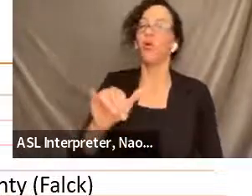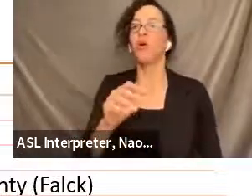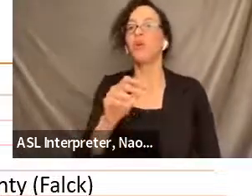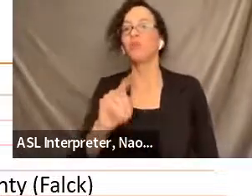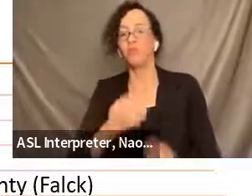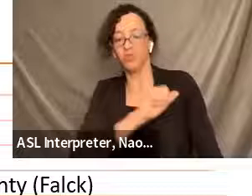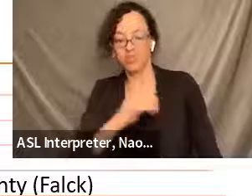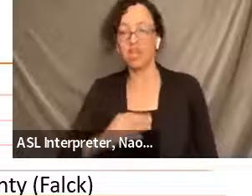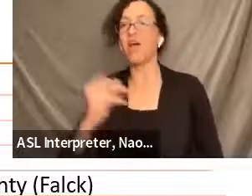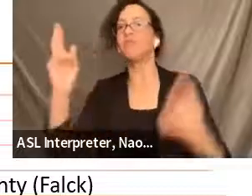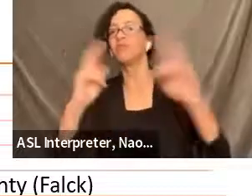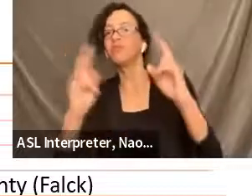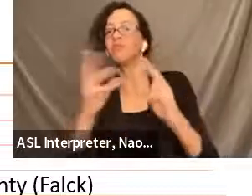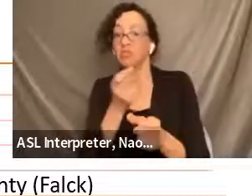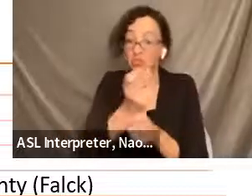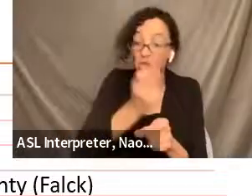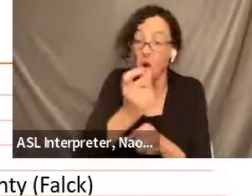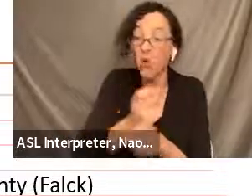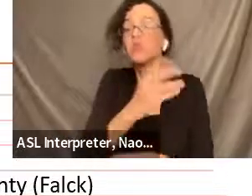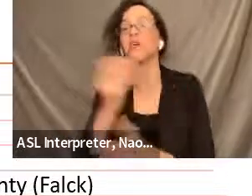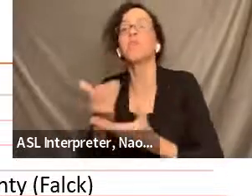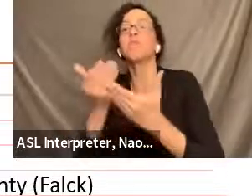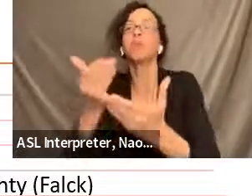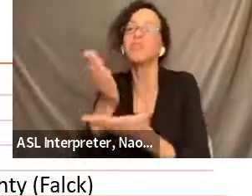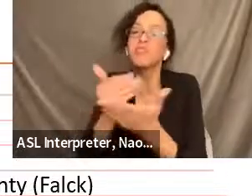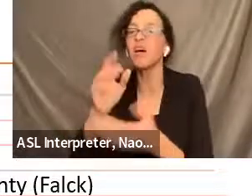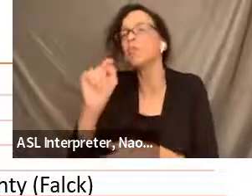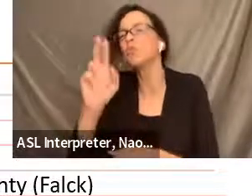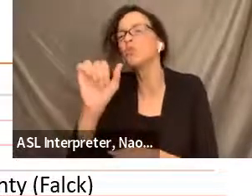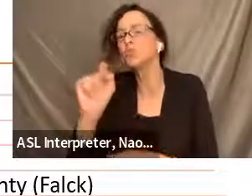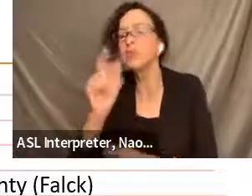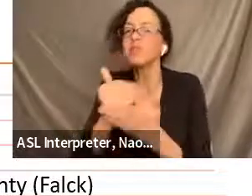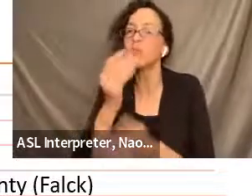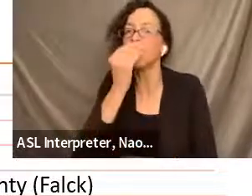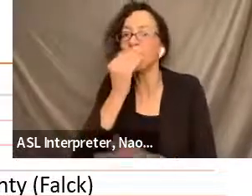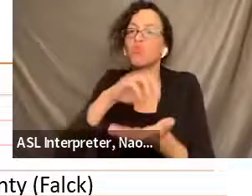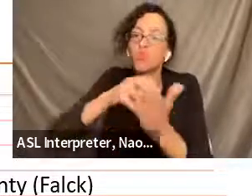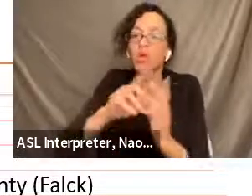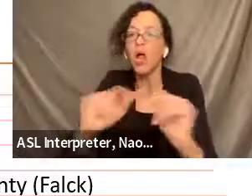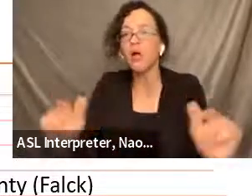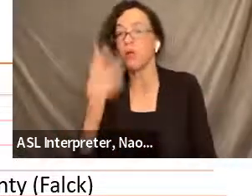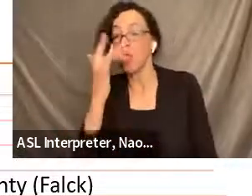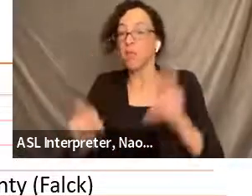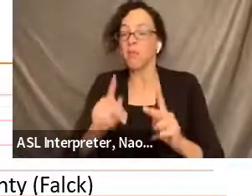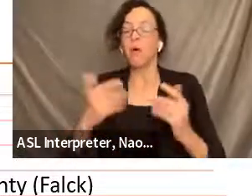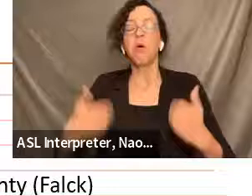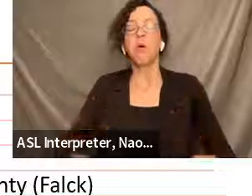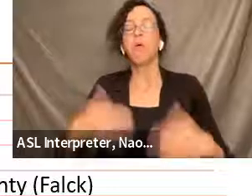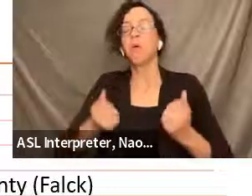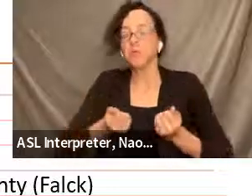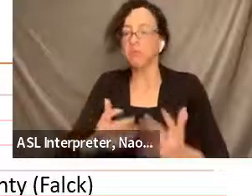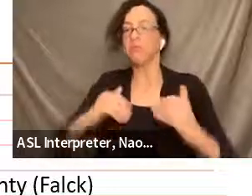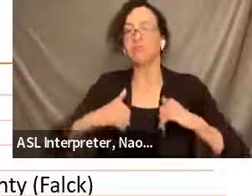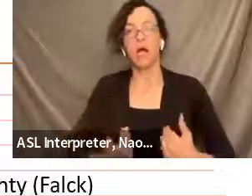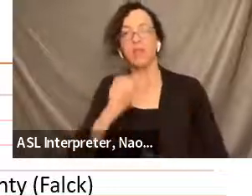people are really tired, like Laurie said, and it's not just our emergency providers. The ones who are in the